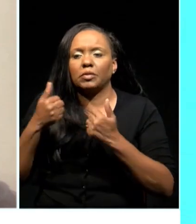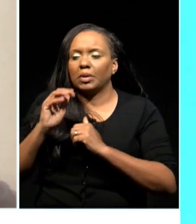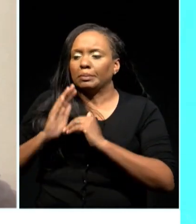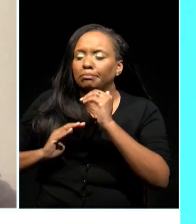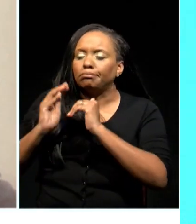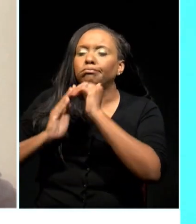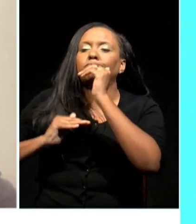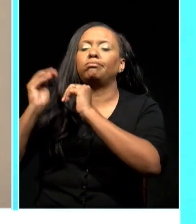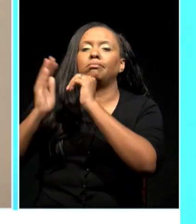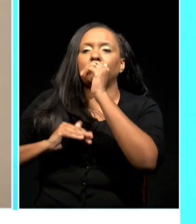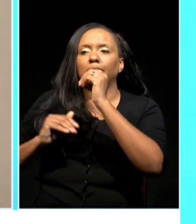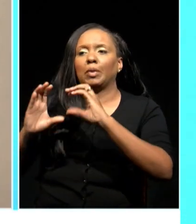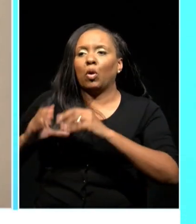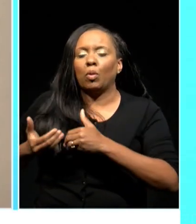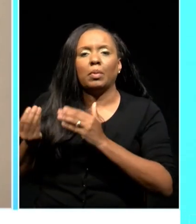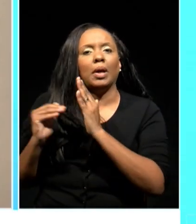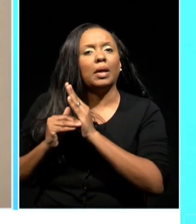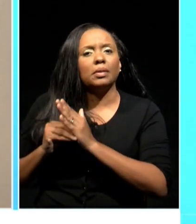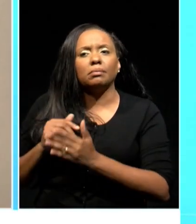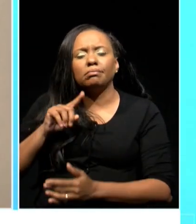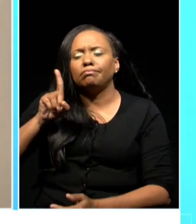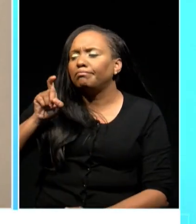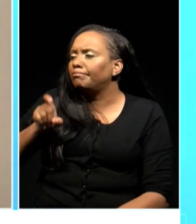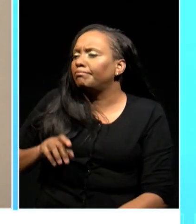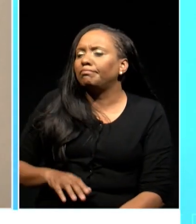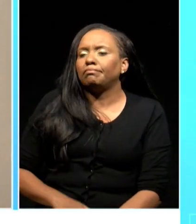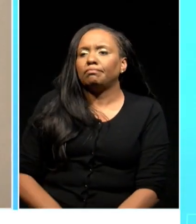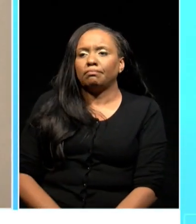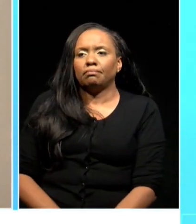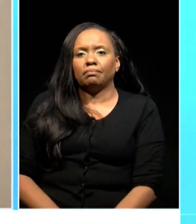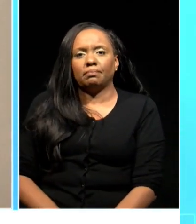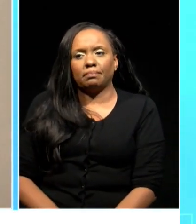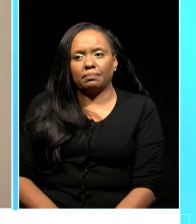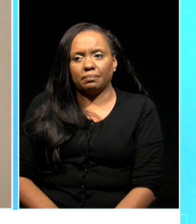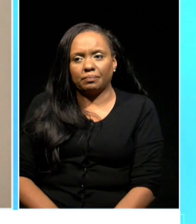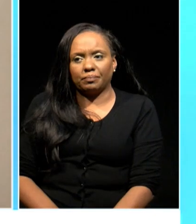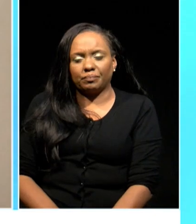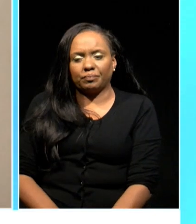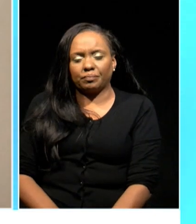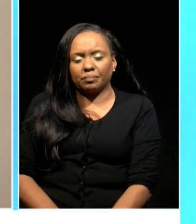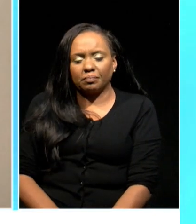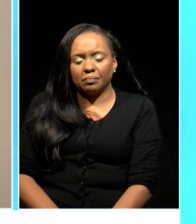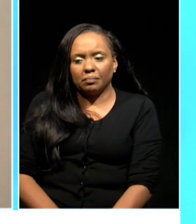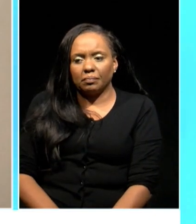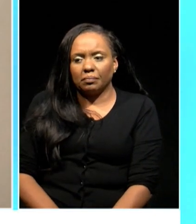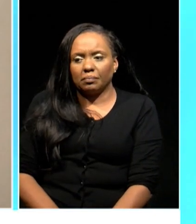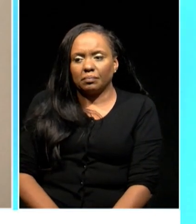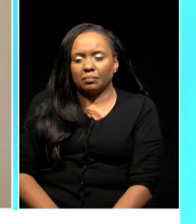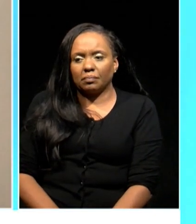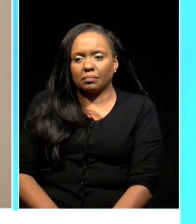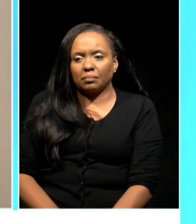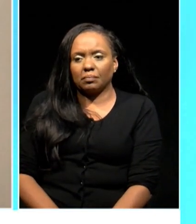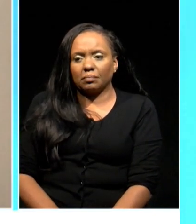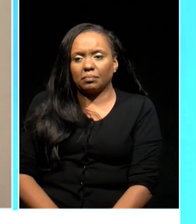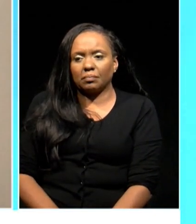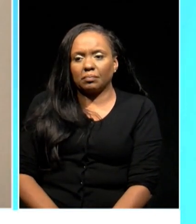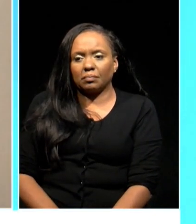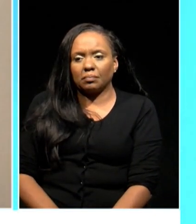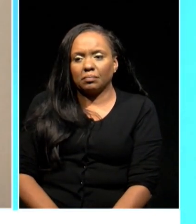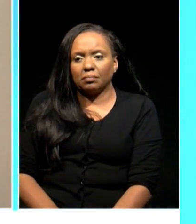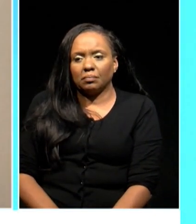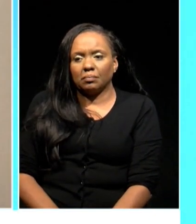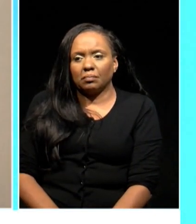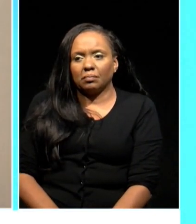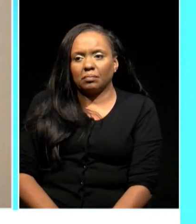5-year period? Well, just for some clarity on what Dr. Joseph said, I don't think Verla is in a position to